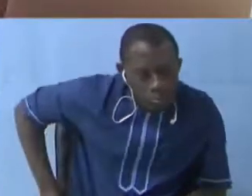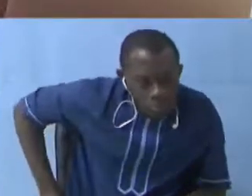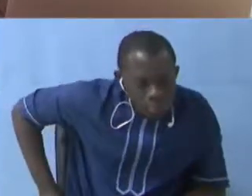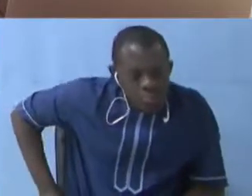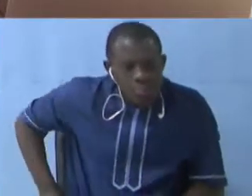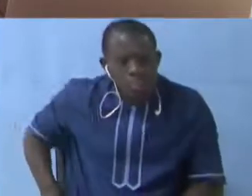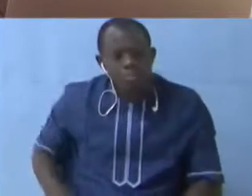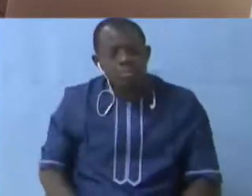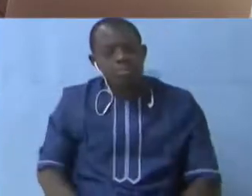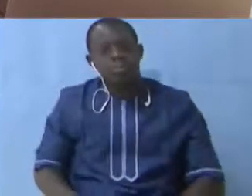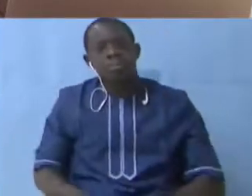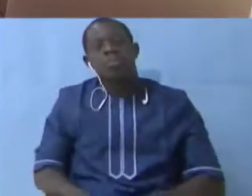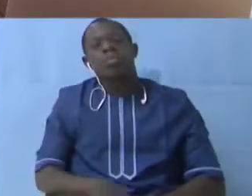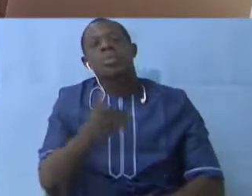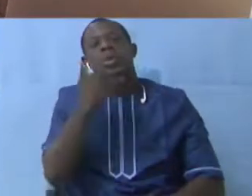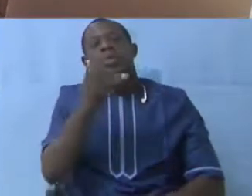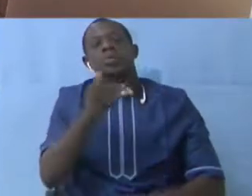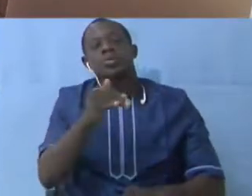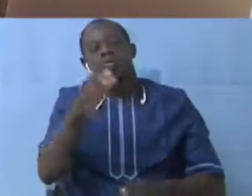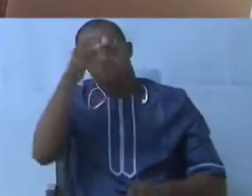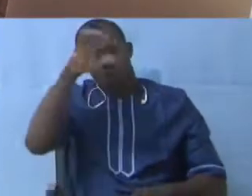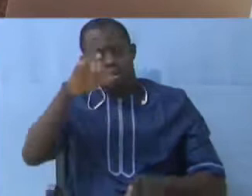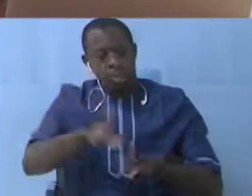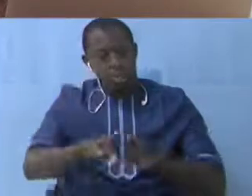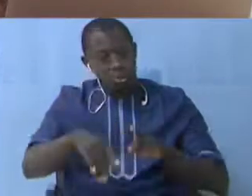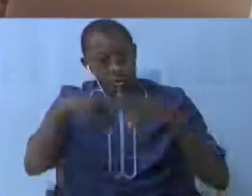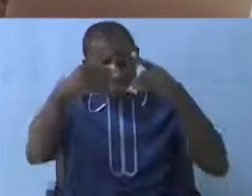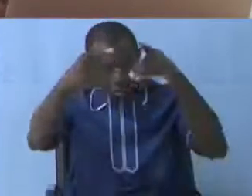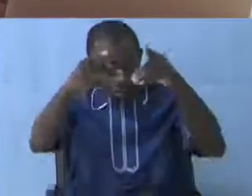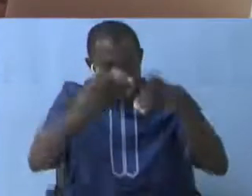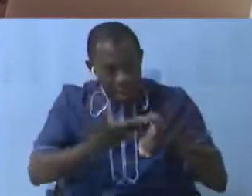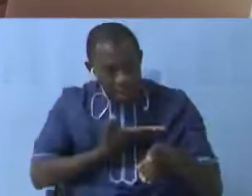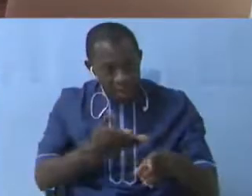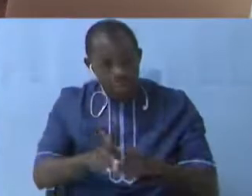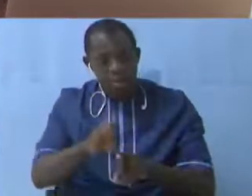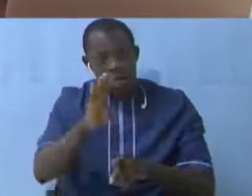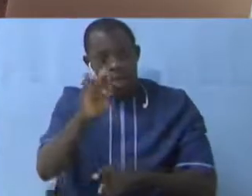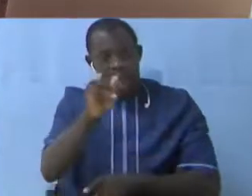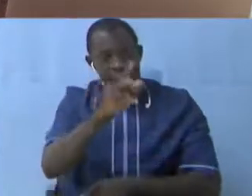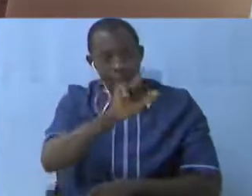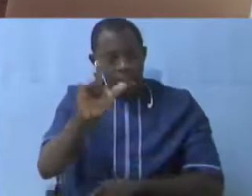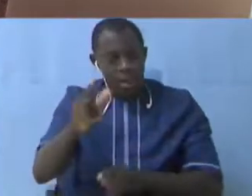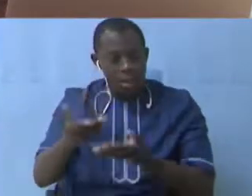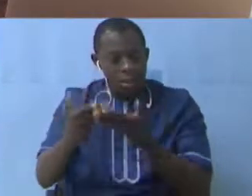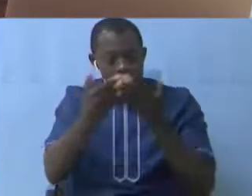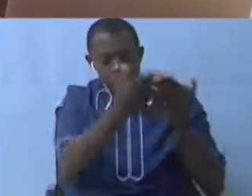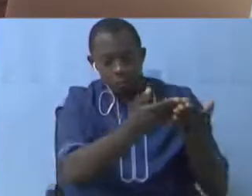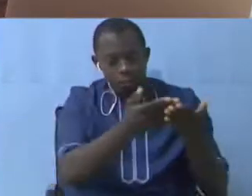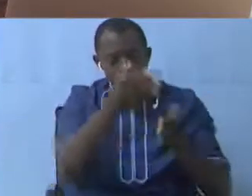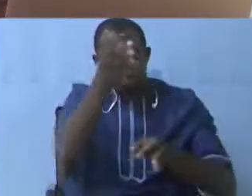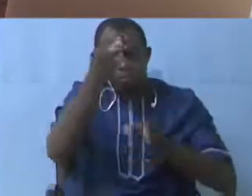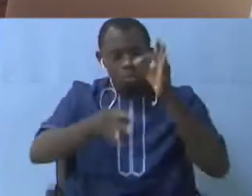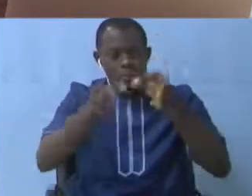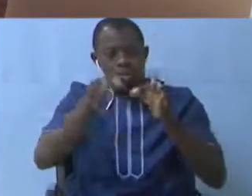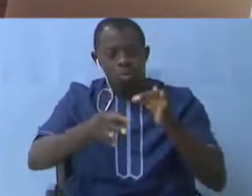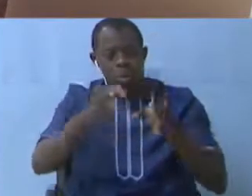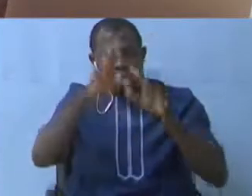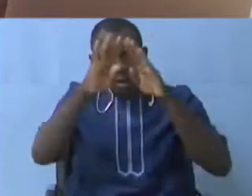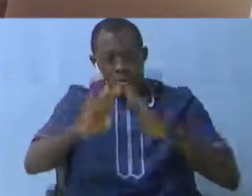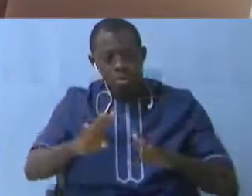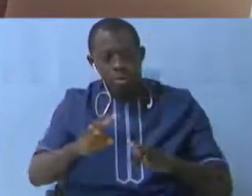take the bill to the Supreme Court? Yes. Muna wax commission bi na ndax ci mujjenteel ba na mënoon nañoo yóbbu bill bi ci Supreme Court